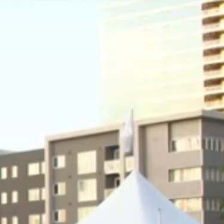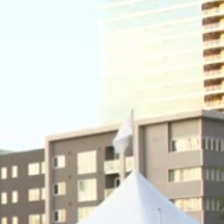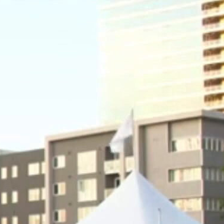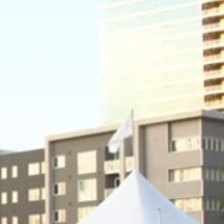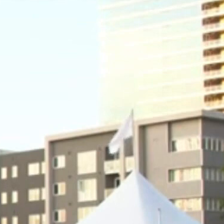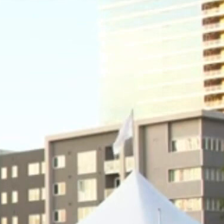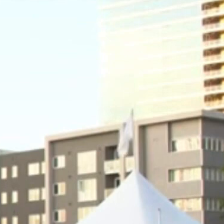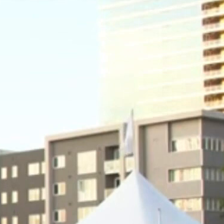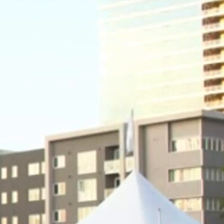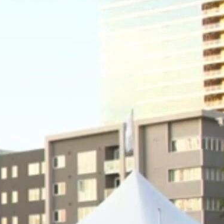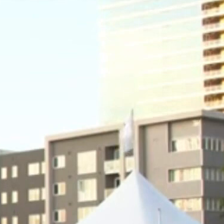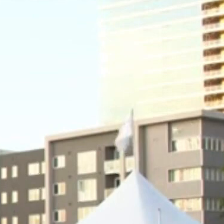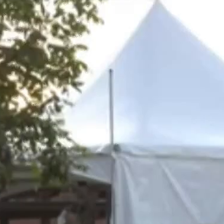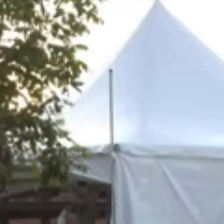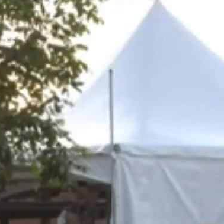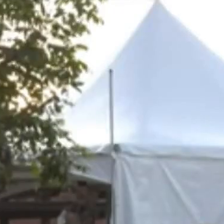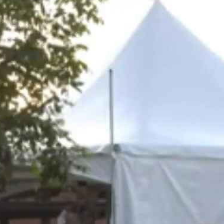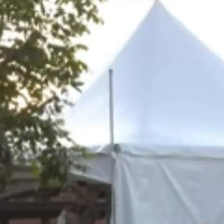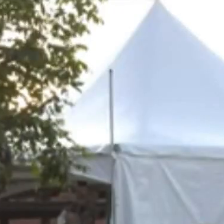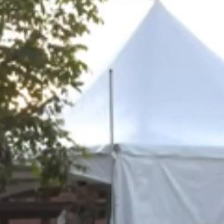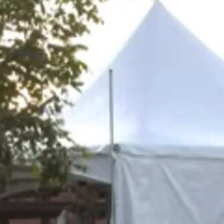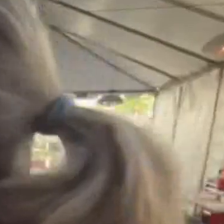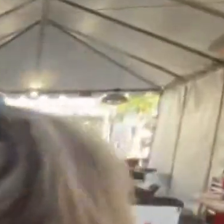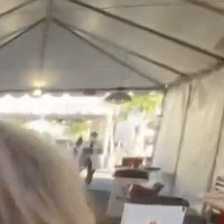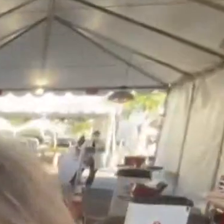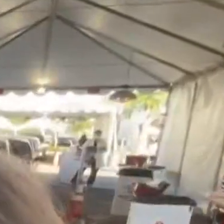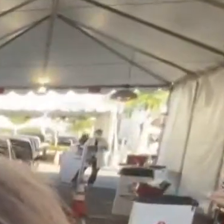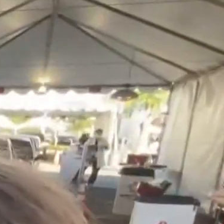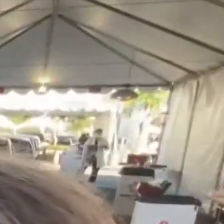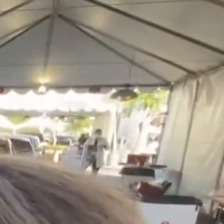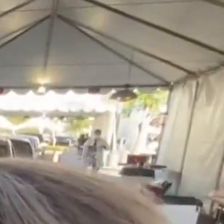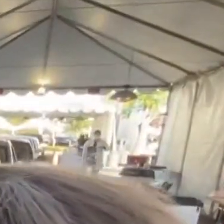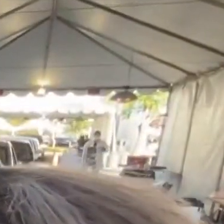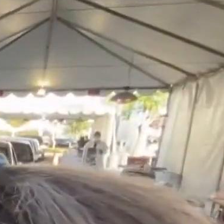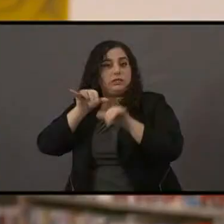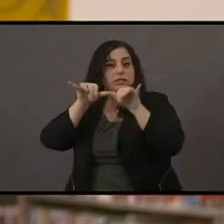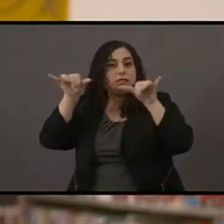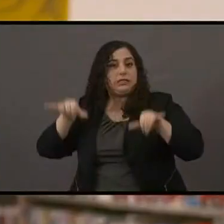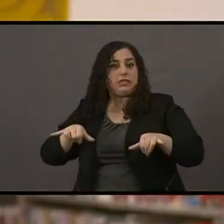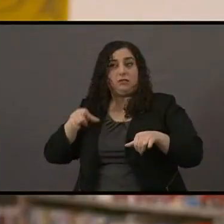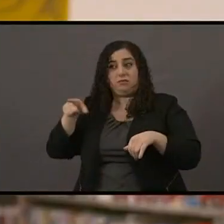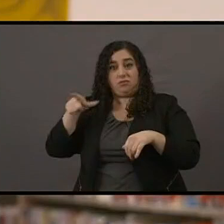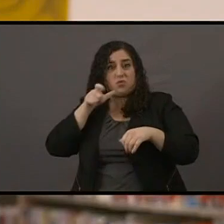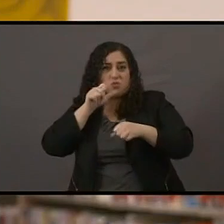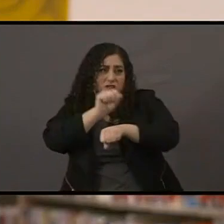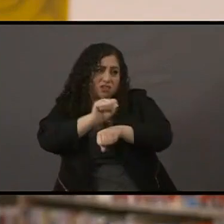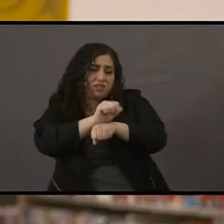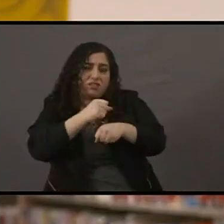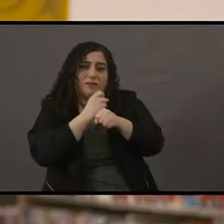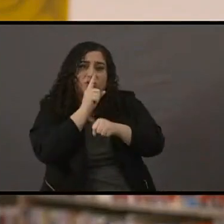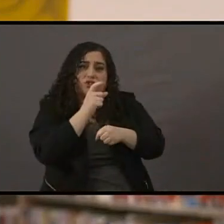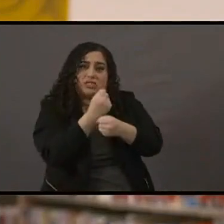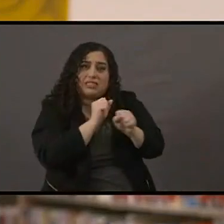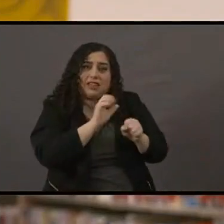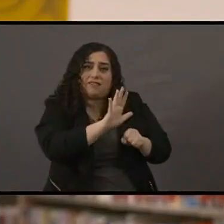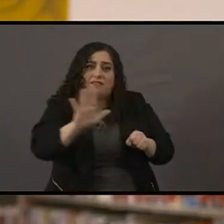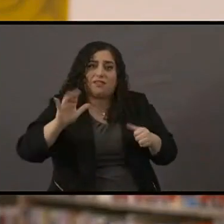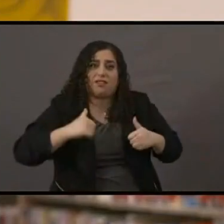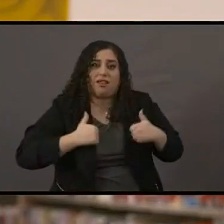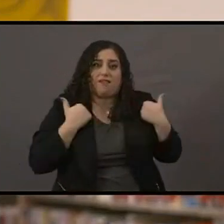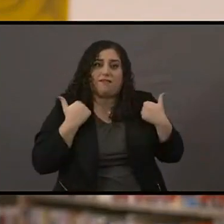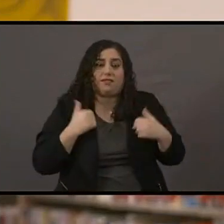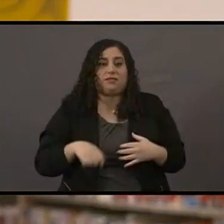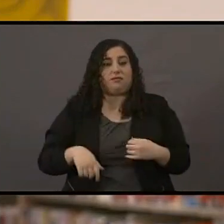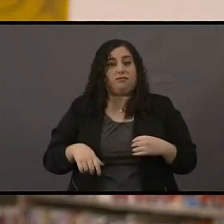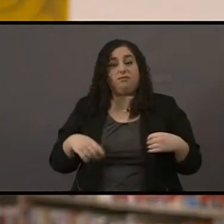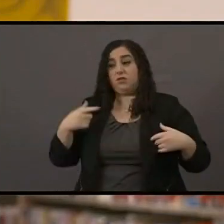to opening a vaccine super site at Tailgate Park, to more strenuous enforcement. We need to hold accountable those who choose to